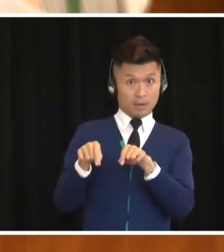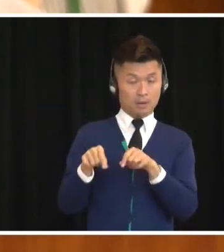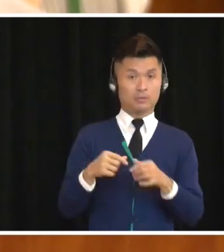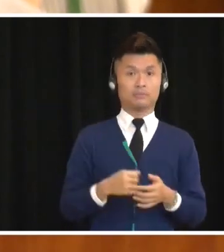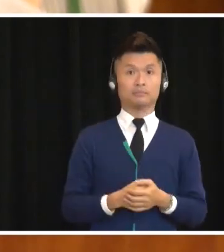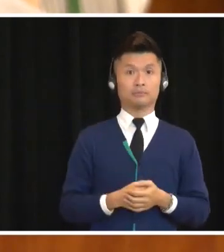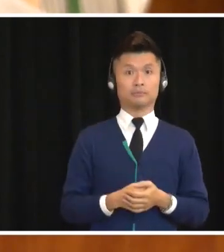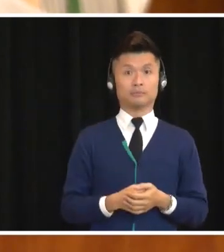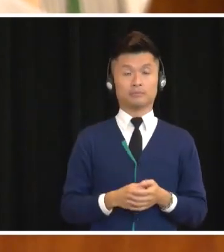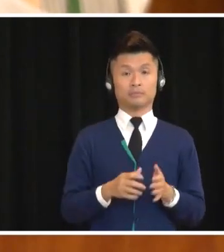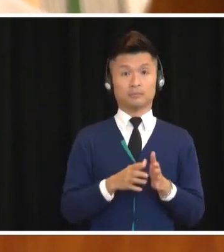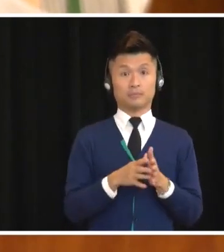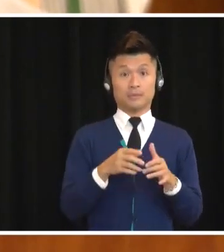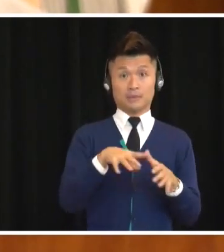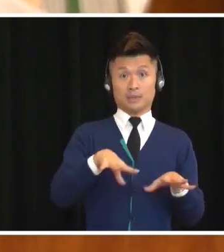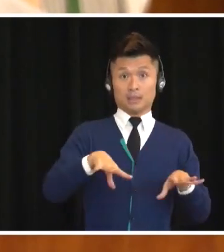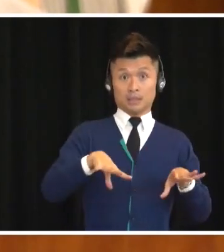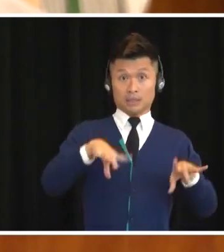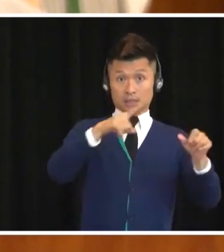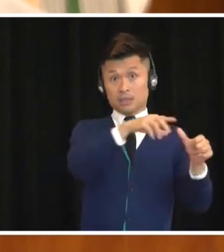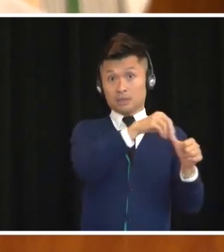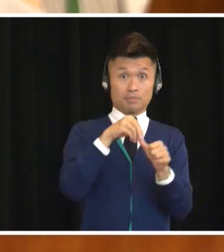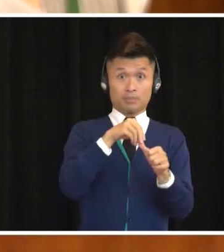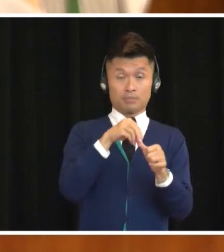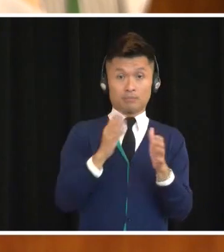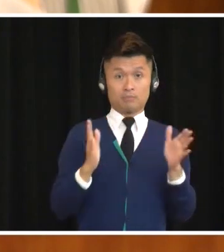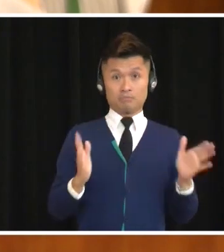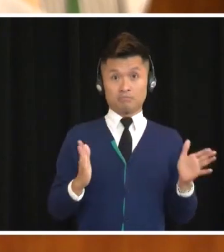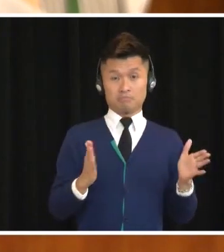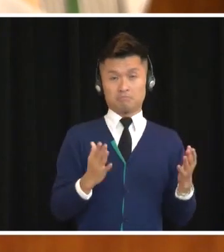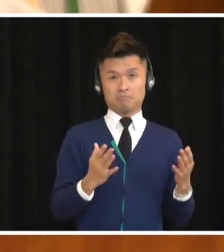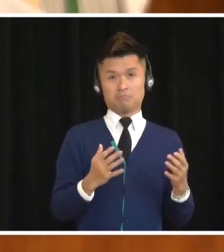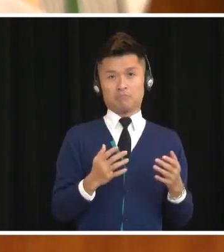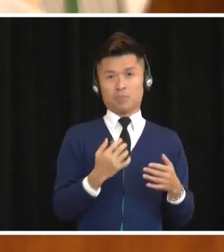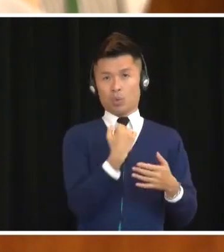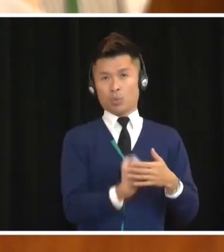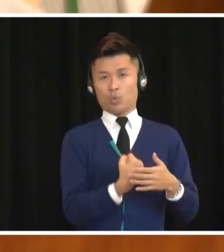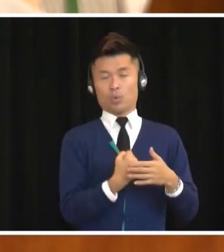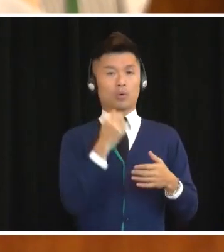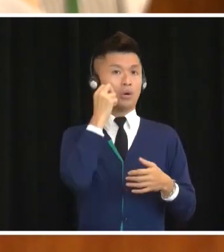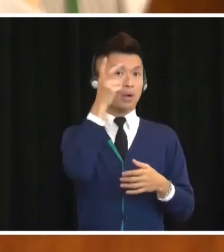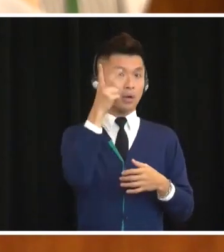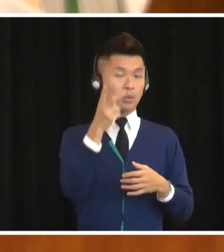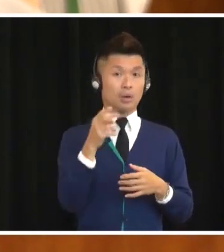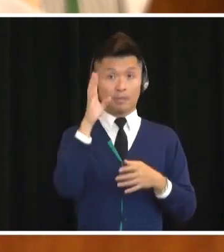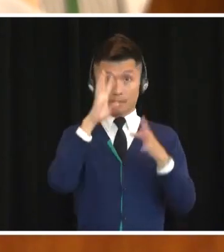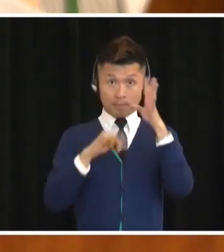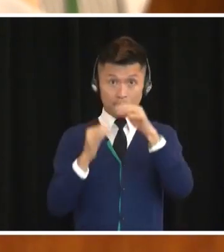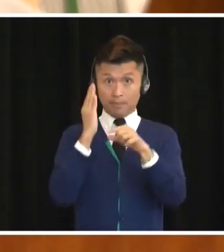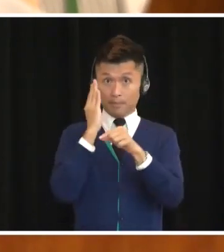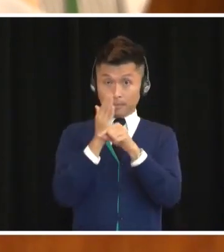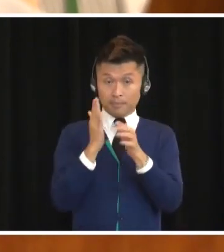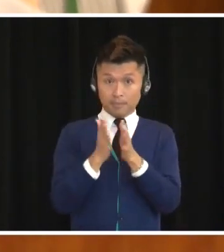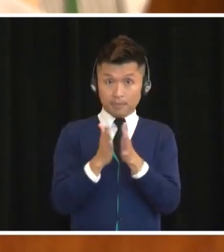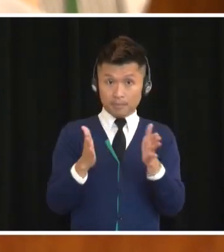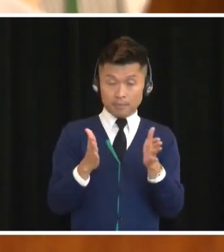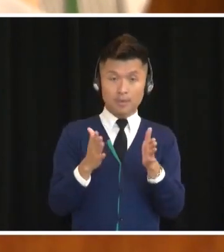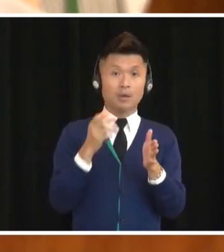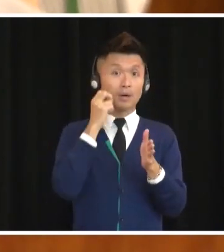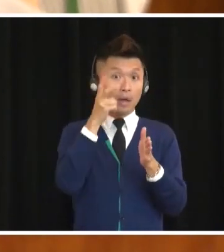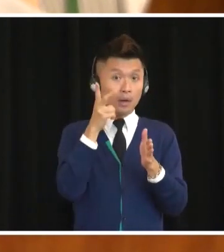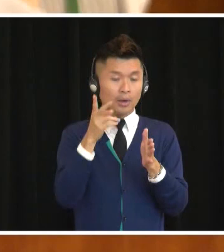pretrial detention, according to Juvenile Delinquency Act, the length is 2 months